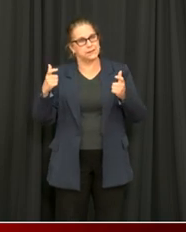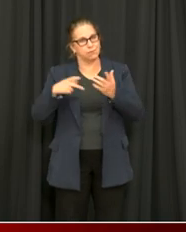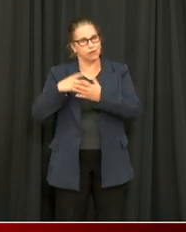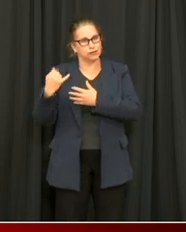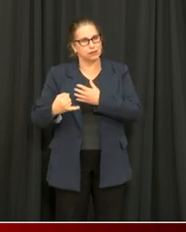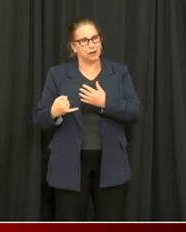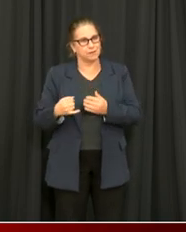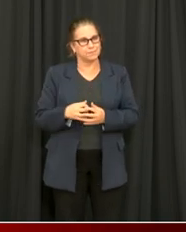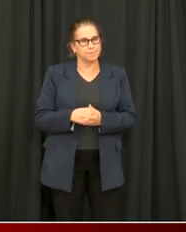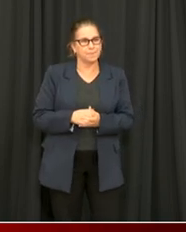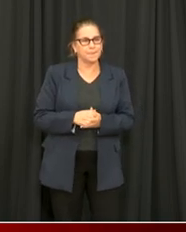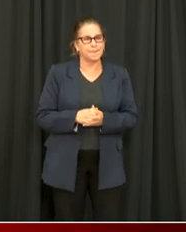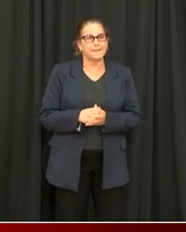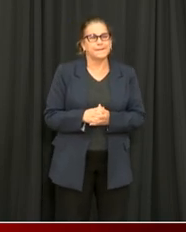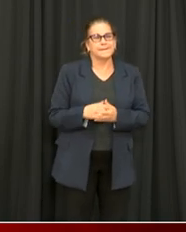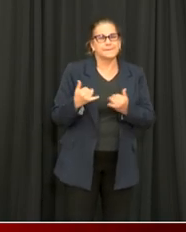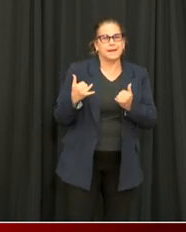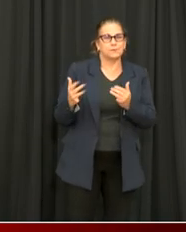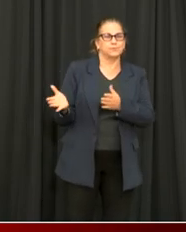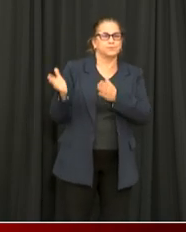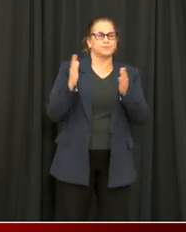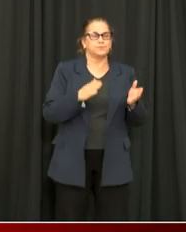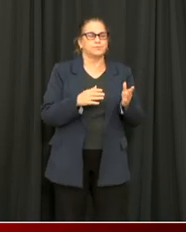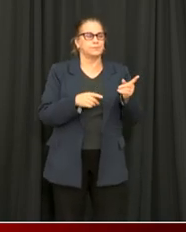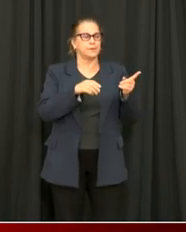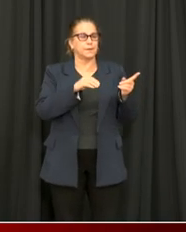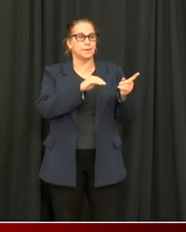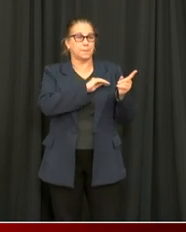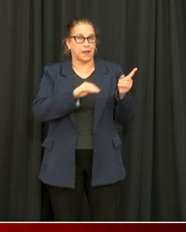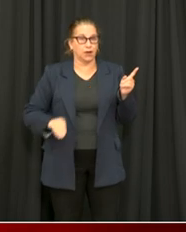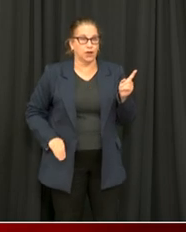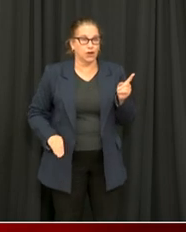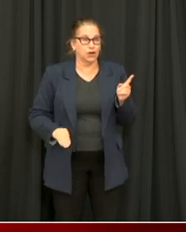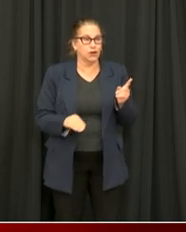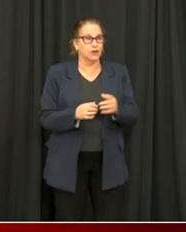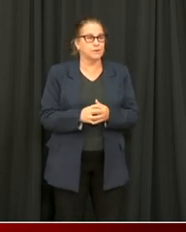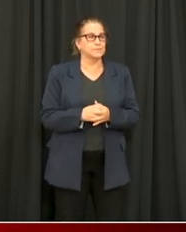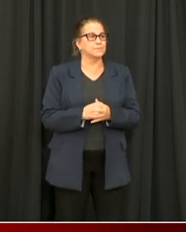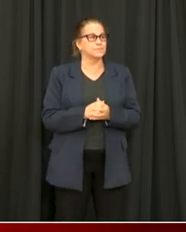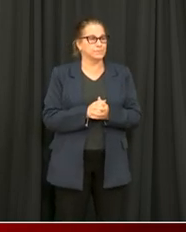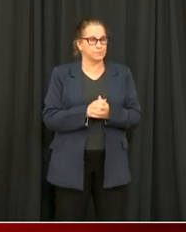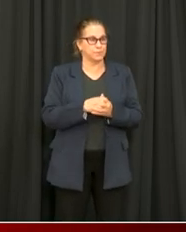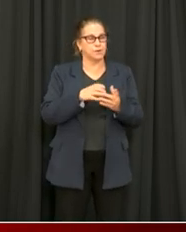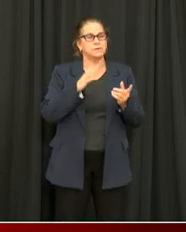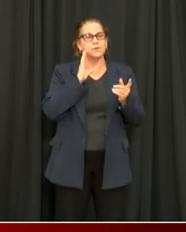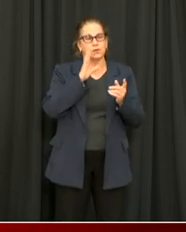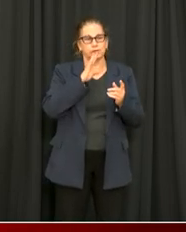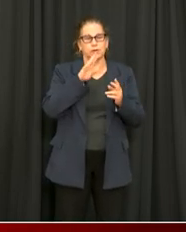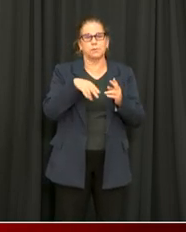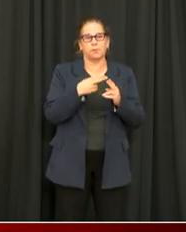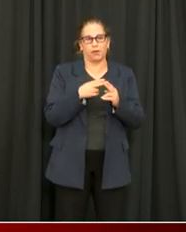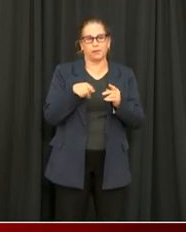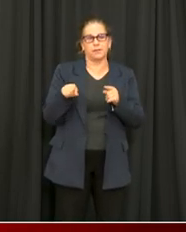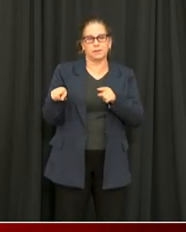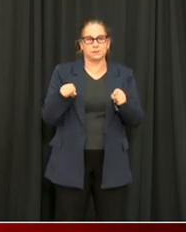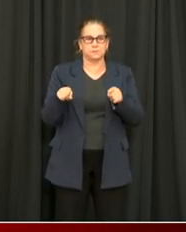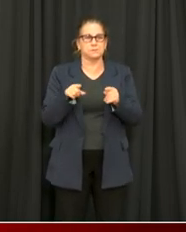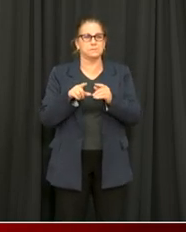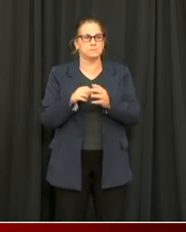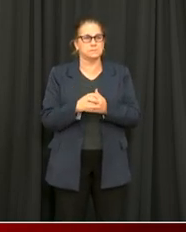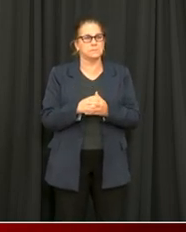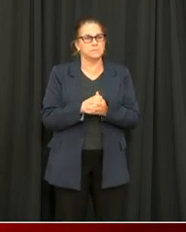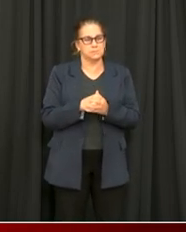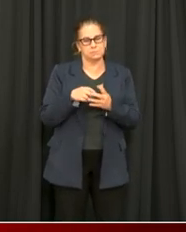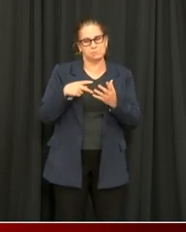mayor talked about at the outset of her comments. There's urgency in moving forward with these projects so that we can have a